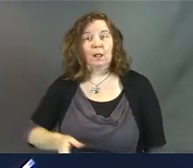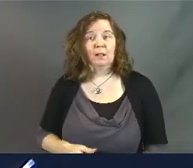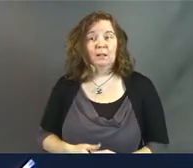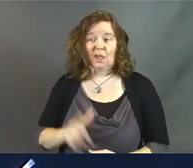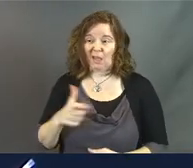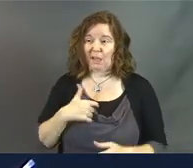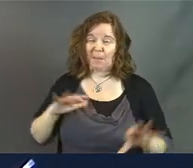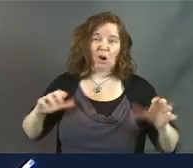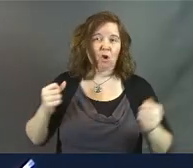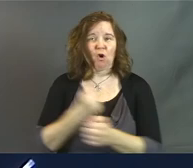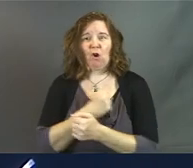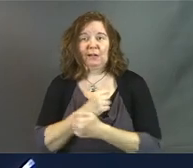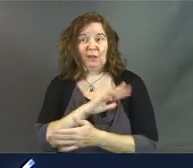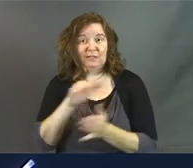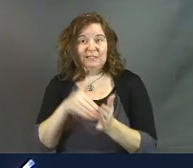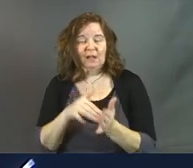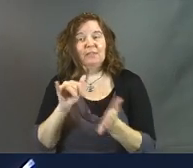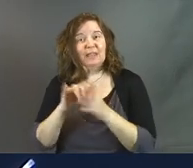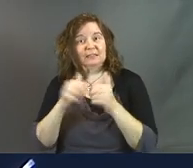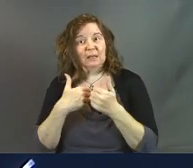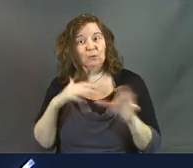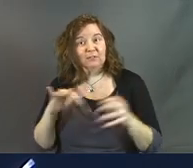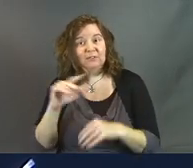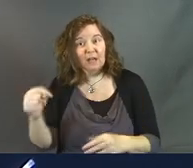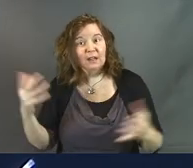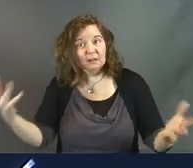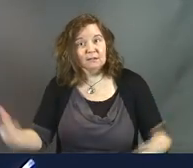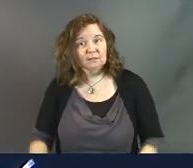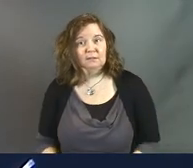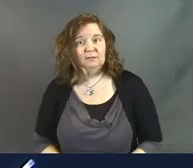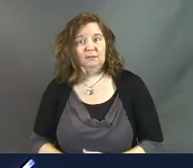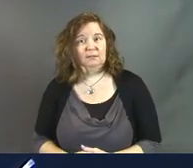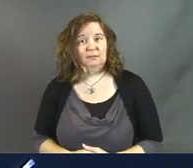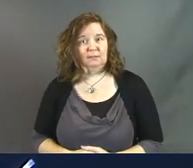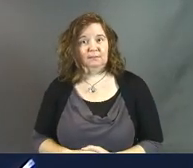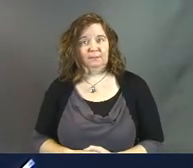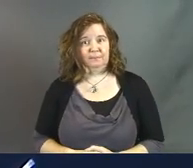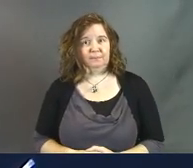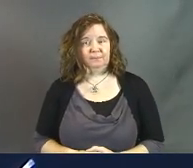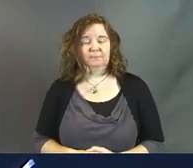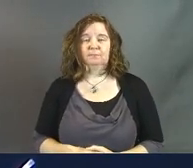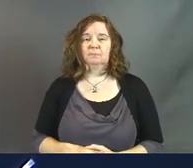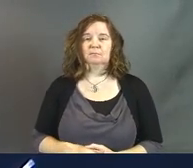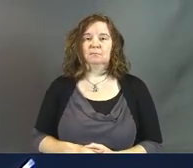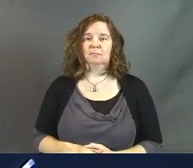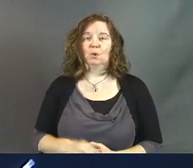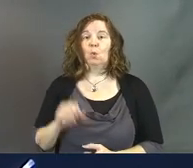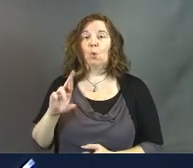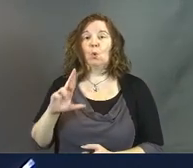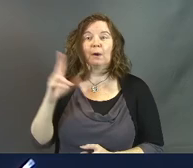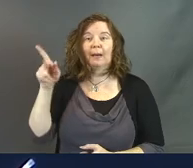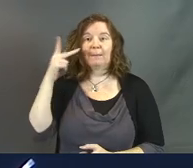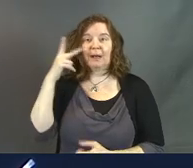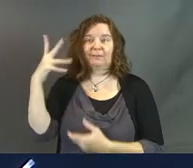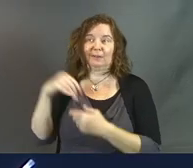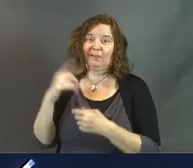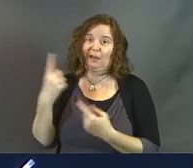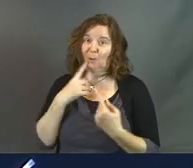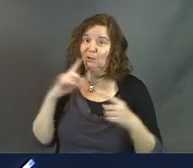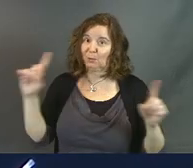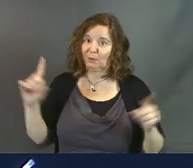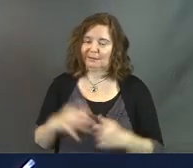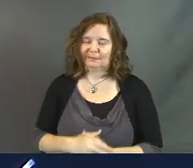And they better hug it out in the center, right? That's how we would have done it. or get a politician involved, because that always